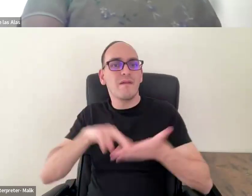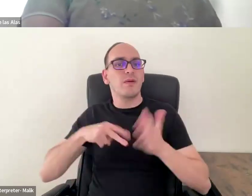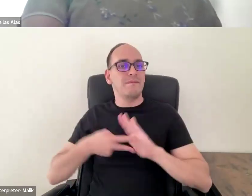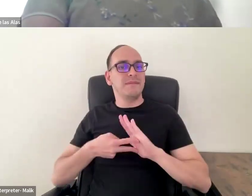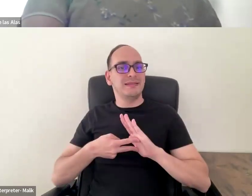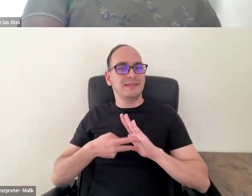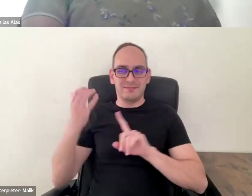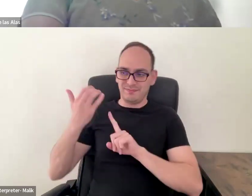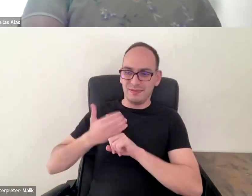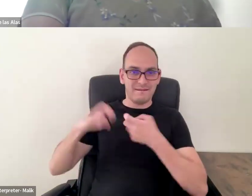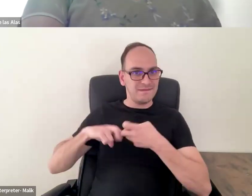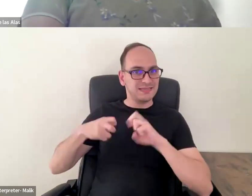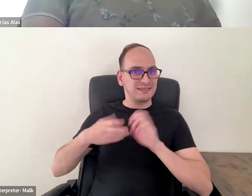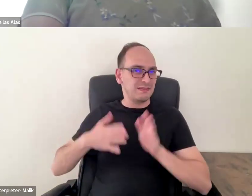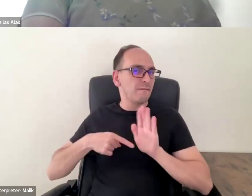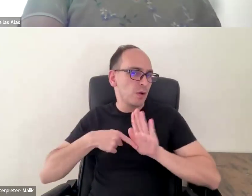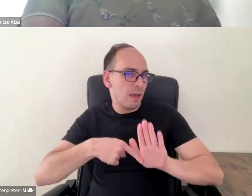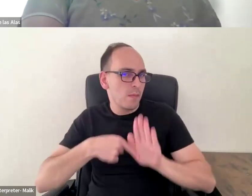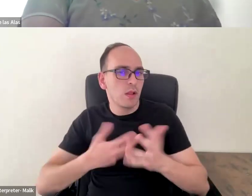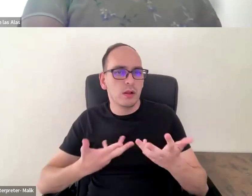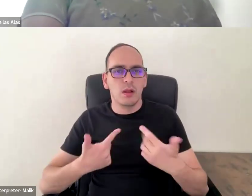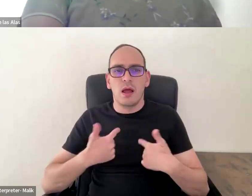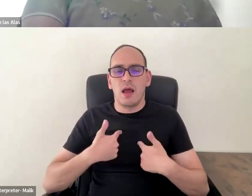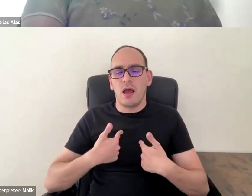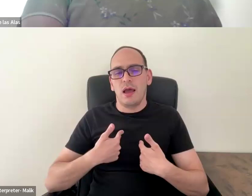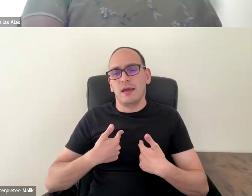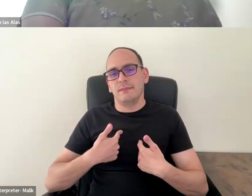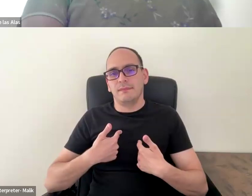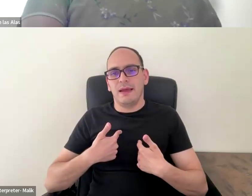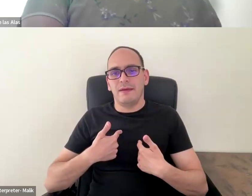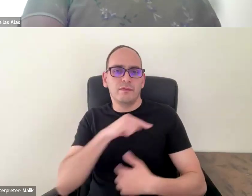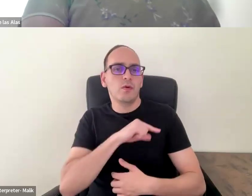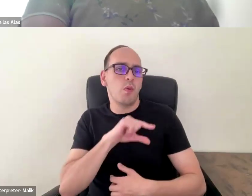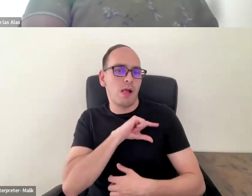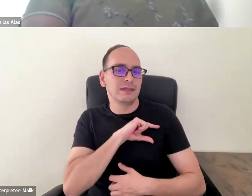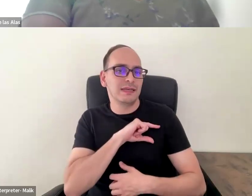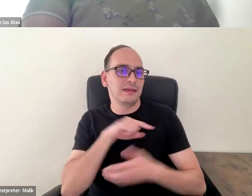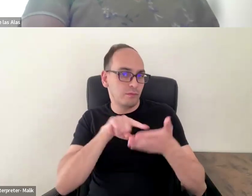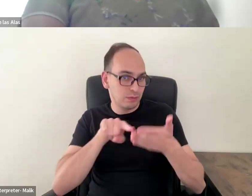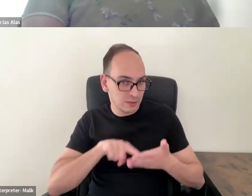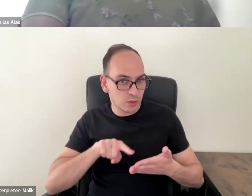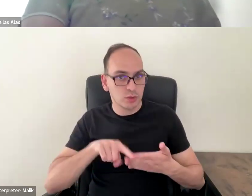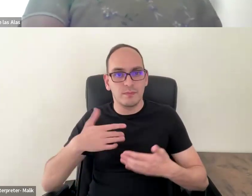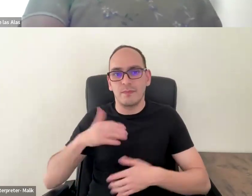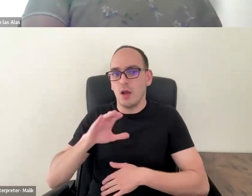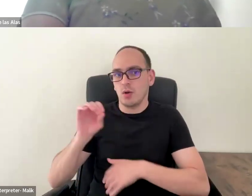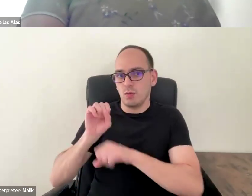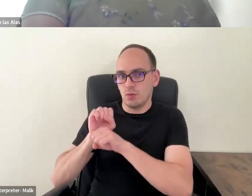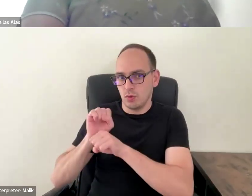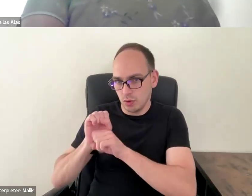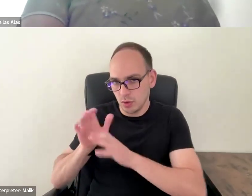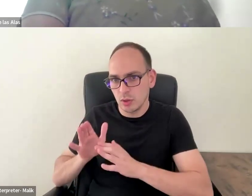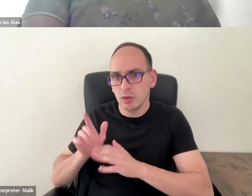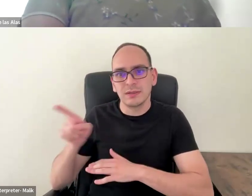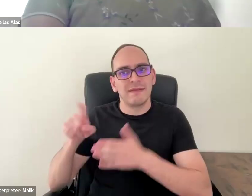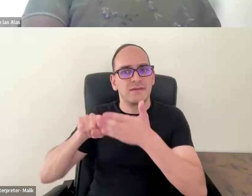means. So I think I have heavily leveraged qualitative research, and my colleagues' research that